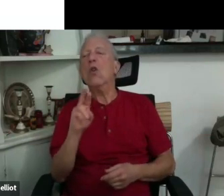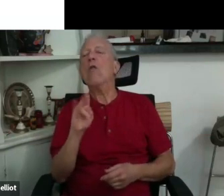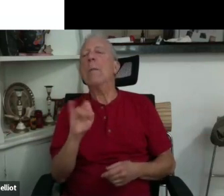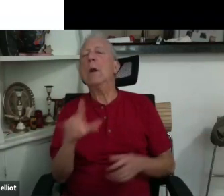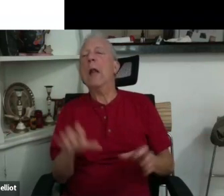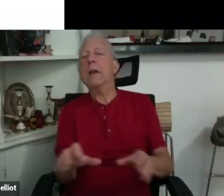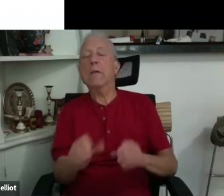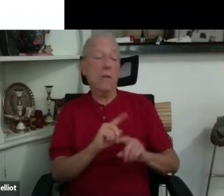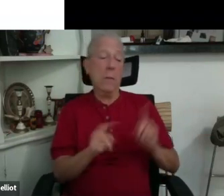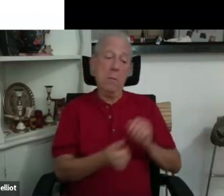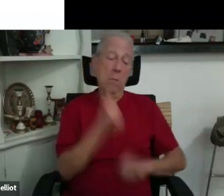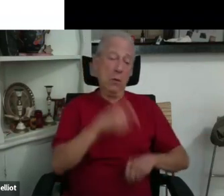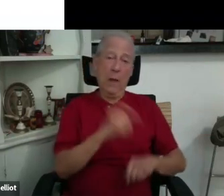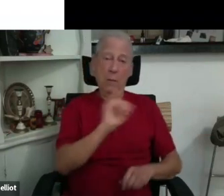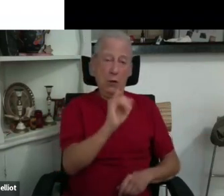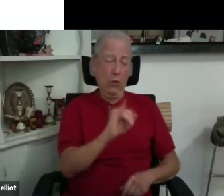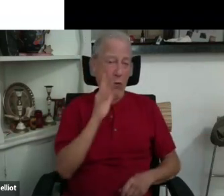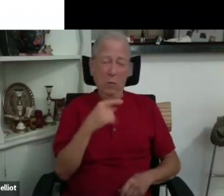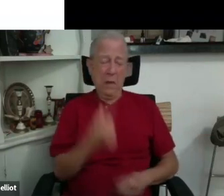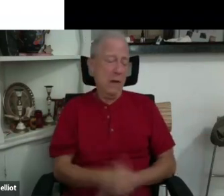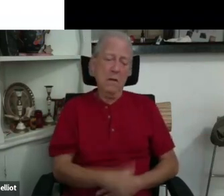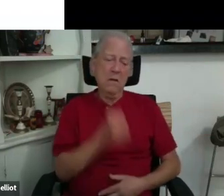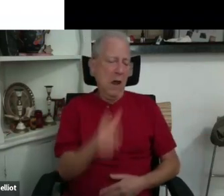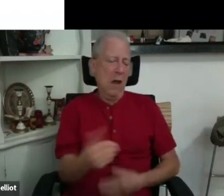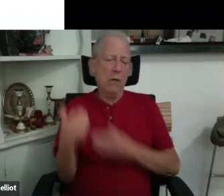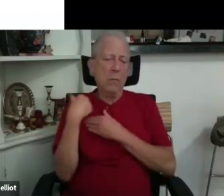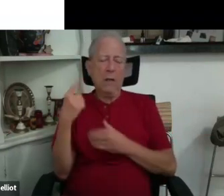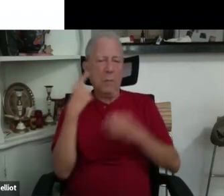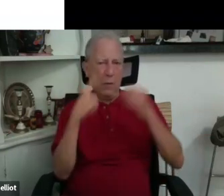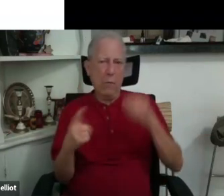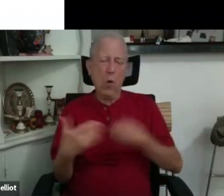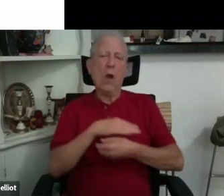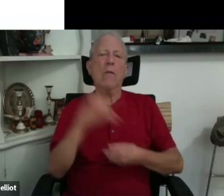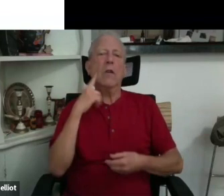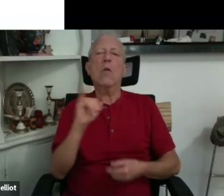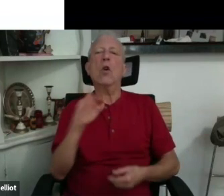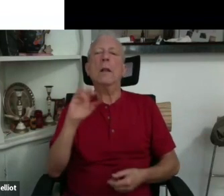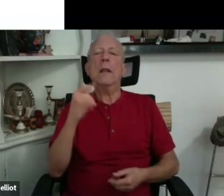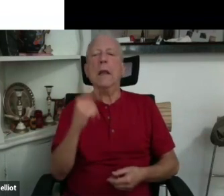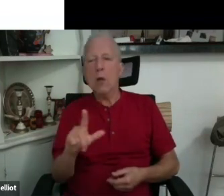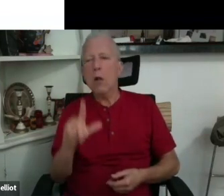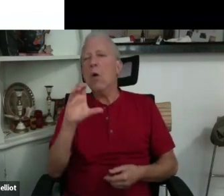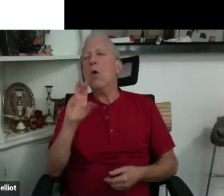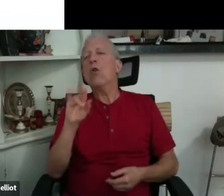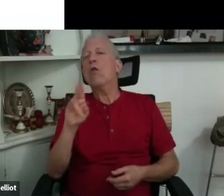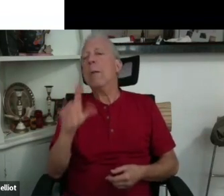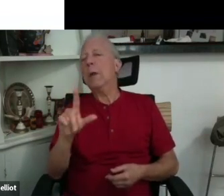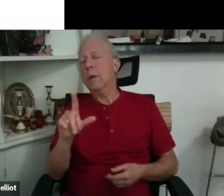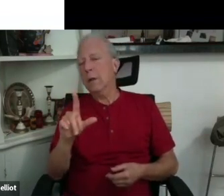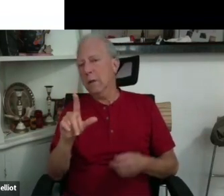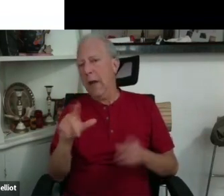say that they're not responsible for coverage of illegal or criminal activities such as support of